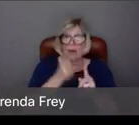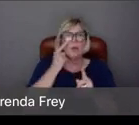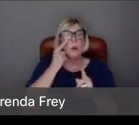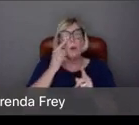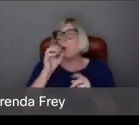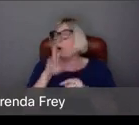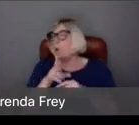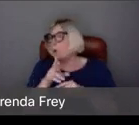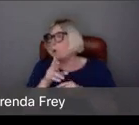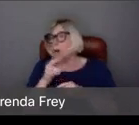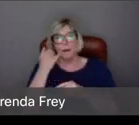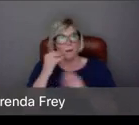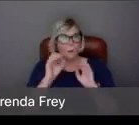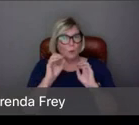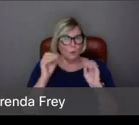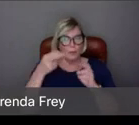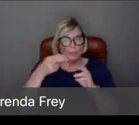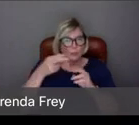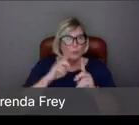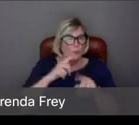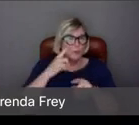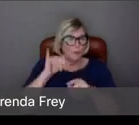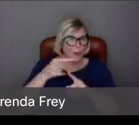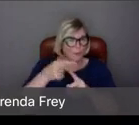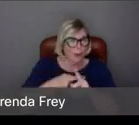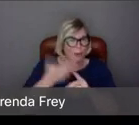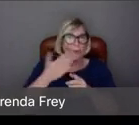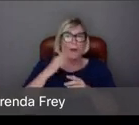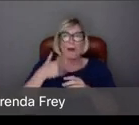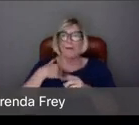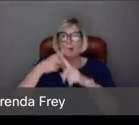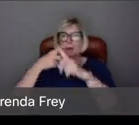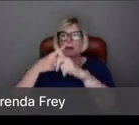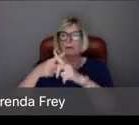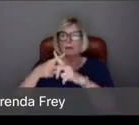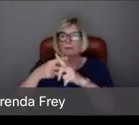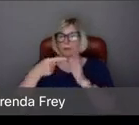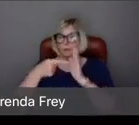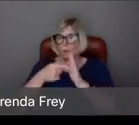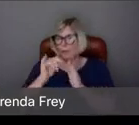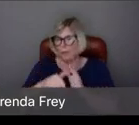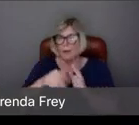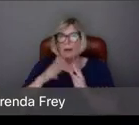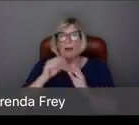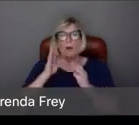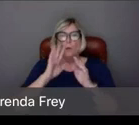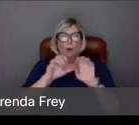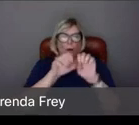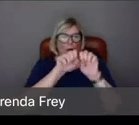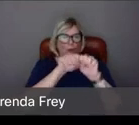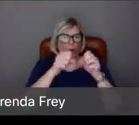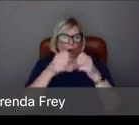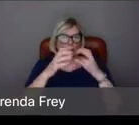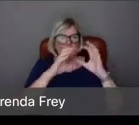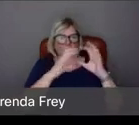if there was no history reported for that month. There may be an X there indicating that. And it's going to break down into